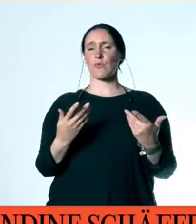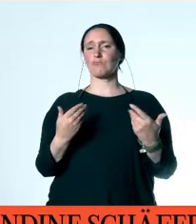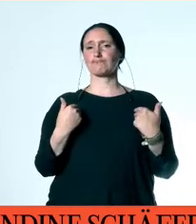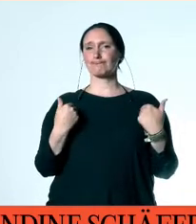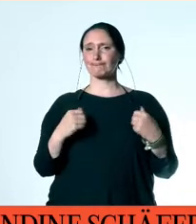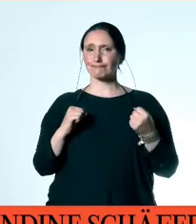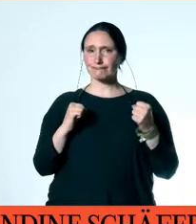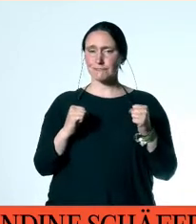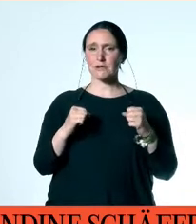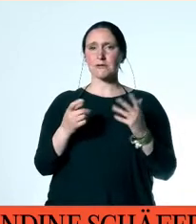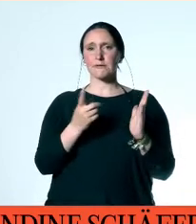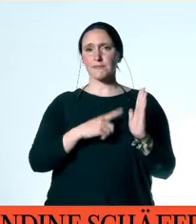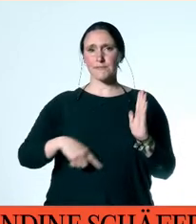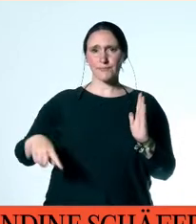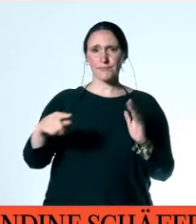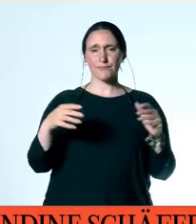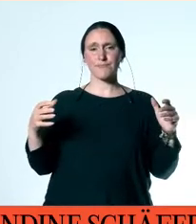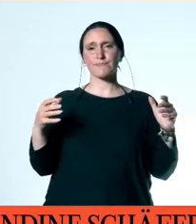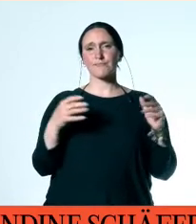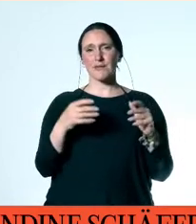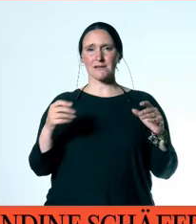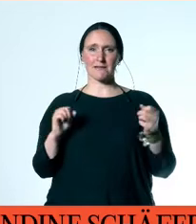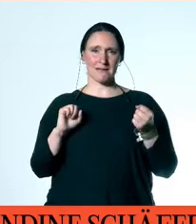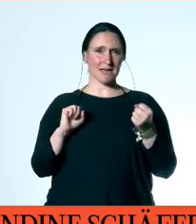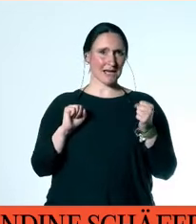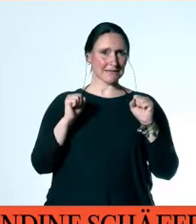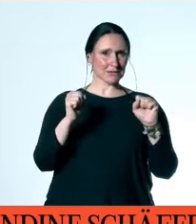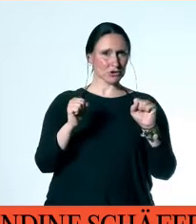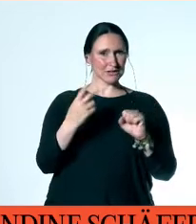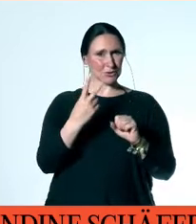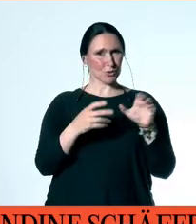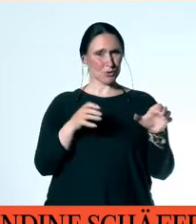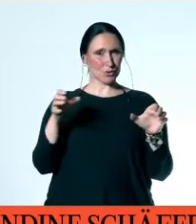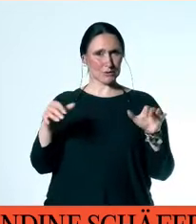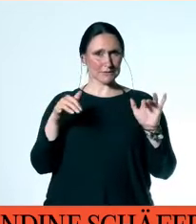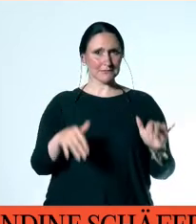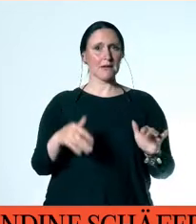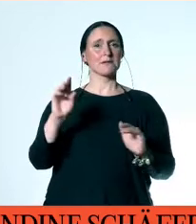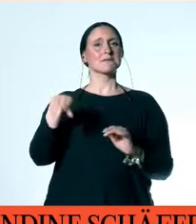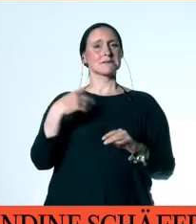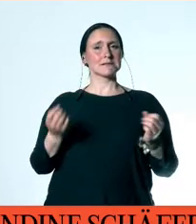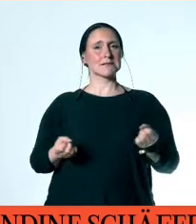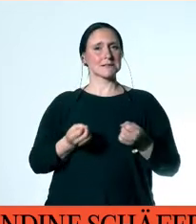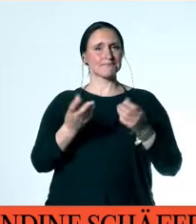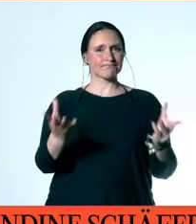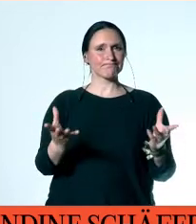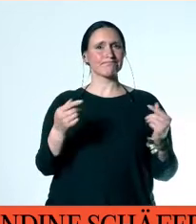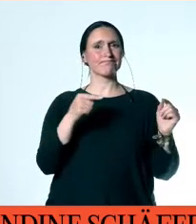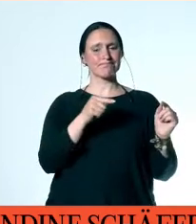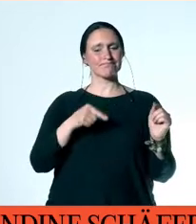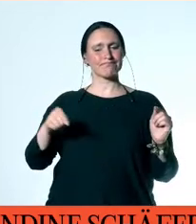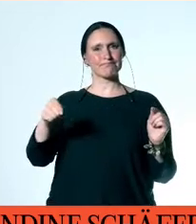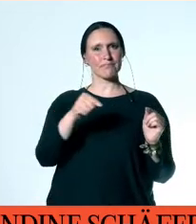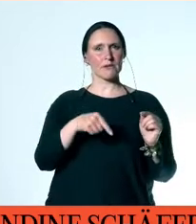Today, there are two contrasting energies at play, and in that we acknowledge the space shared between us.